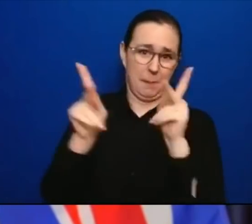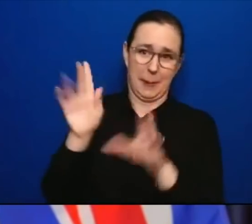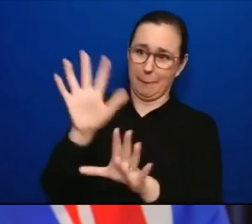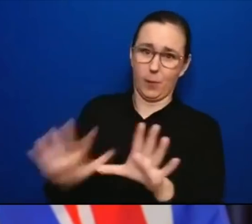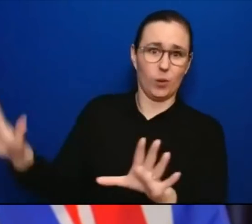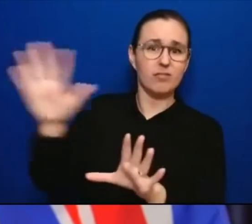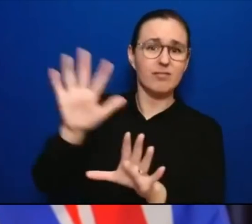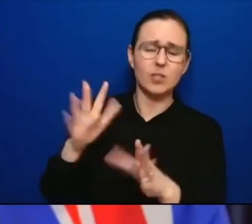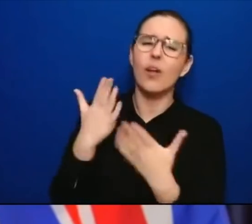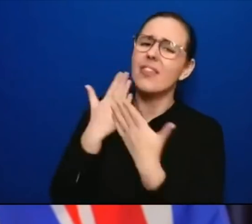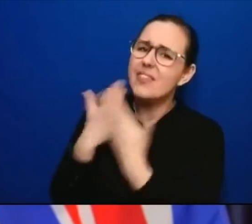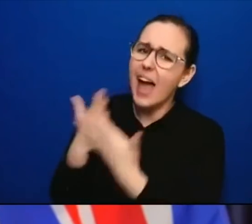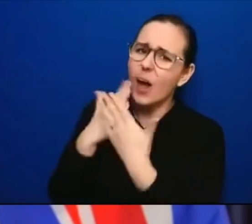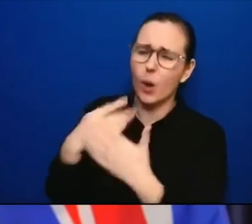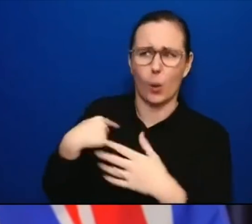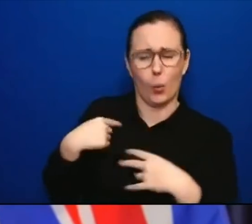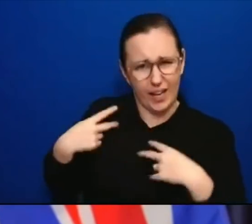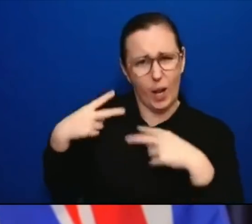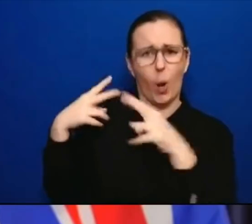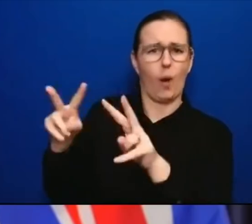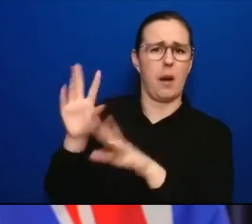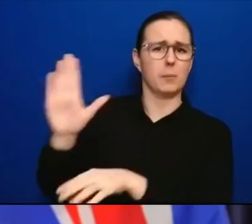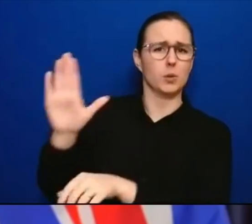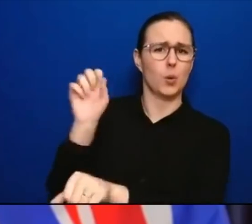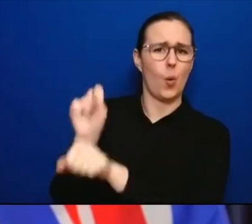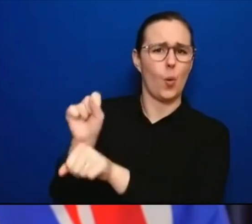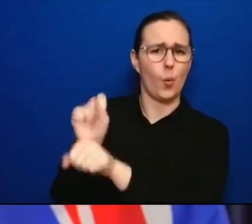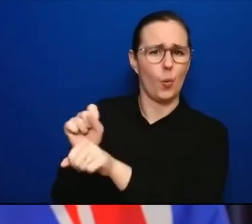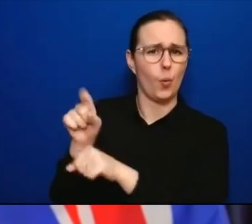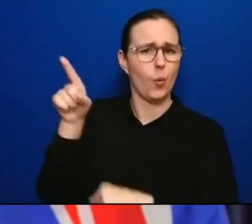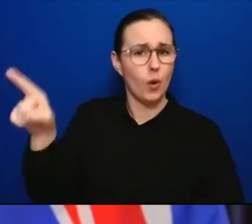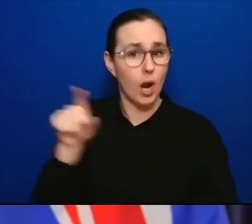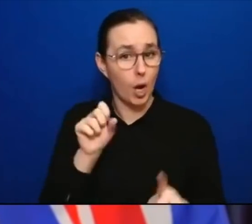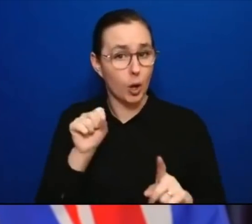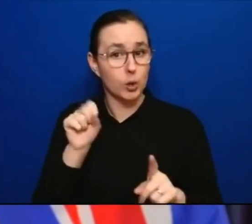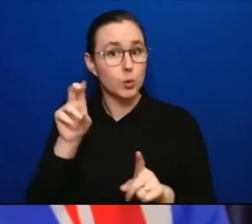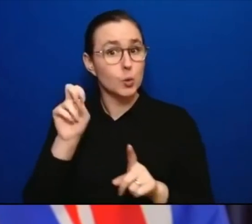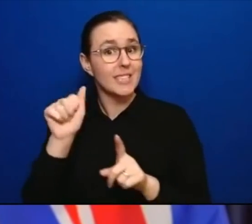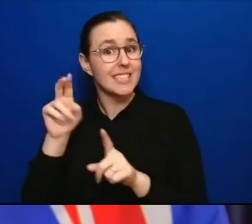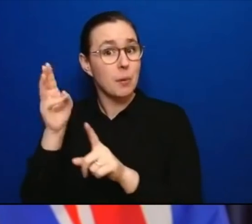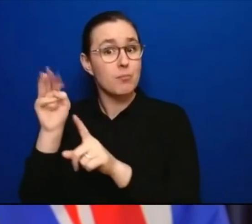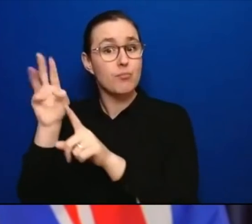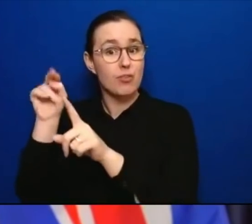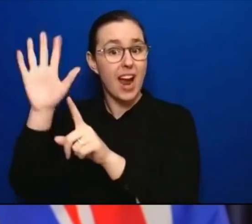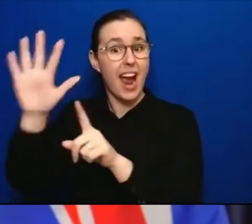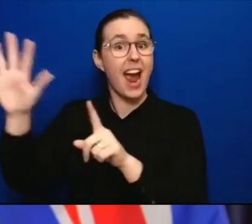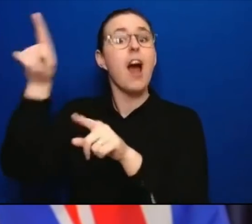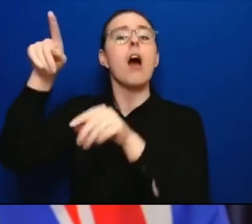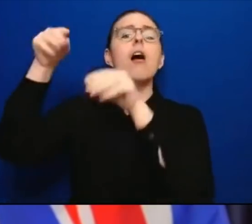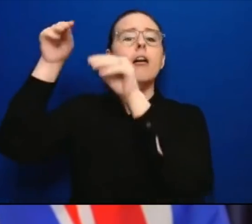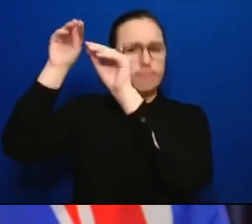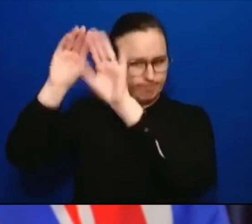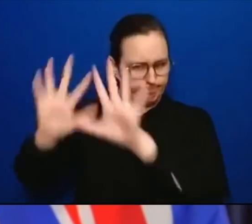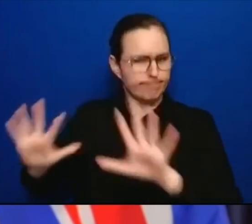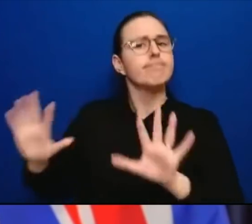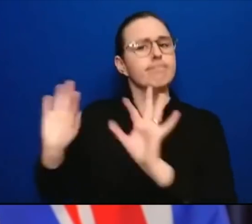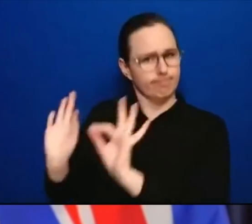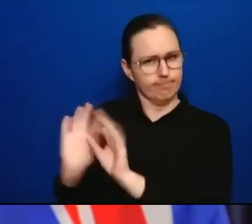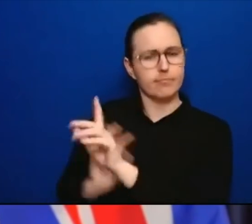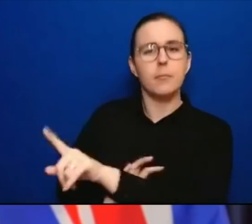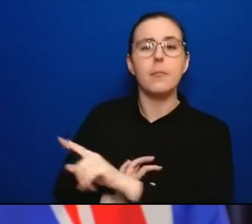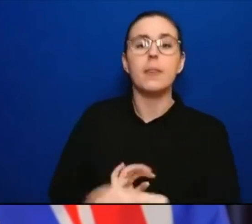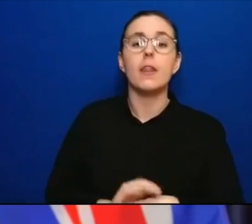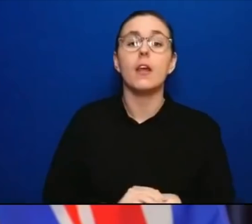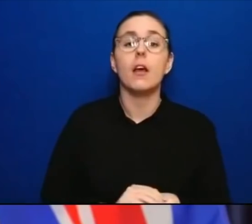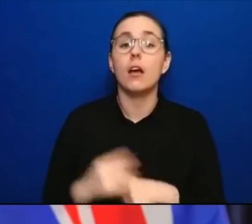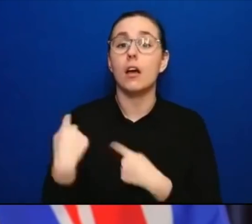And we are very appreciative and admiring of those efforts from Susan Brown on down. Cumulatively, from September 5th to